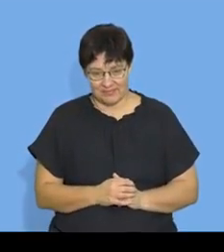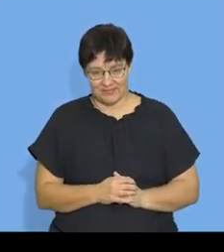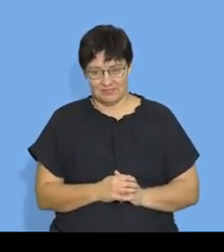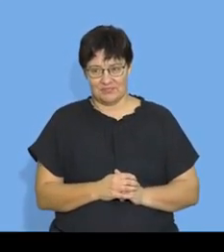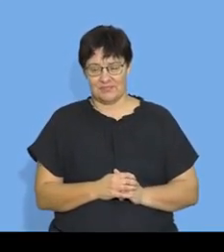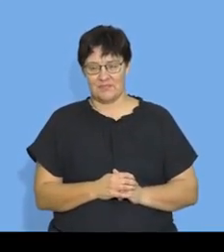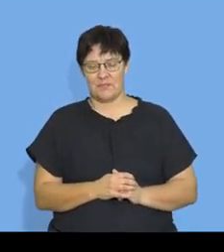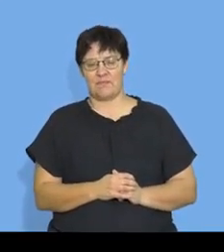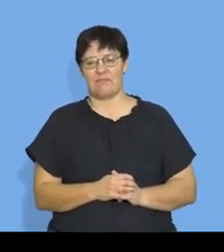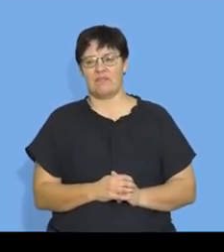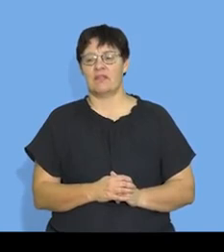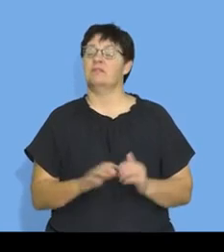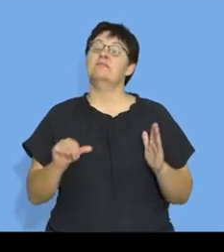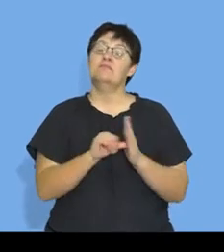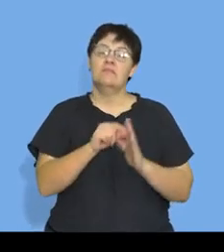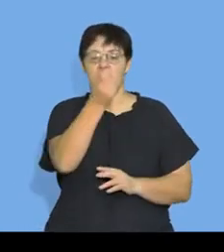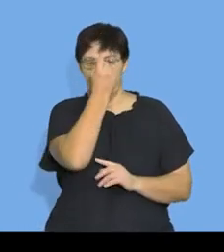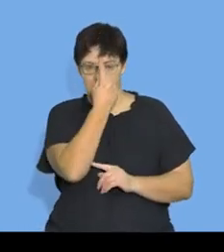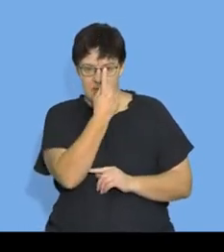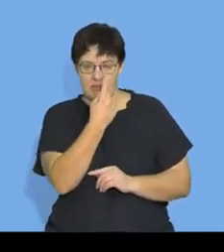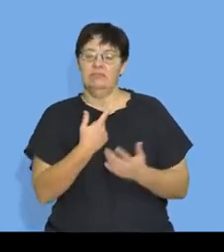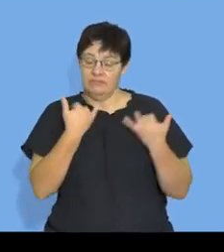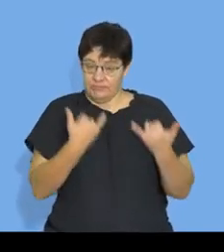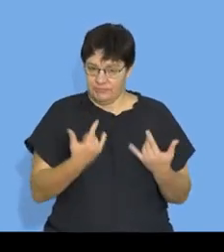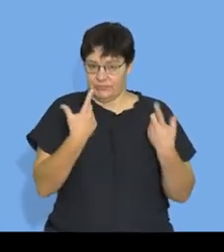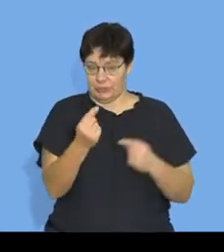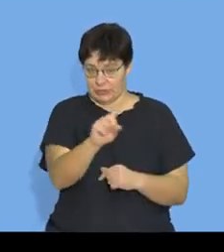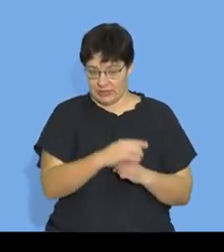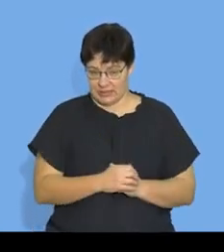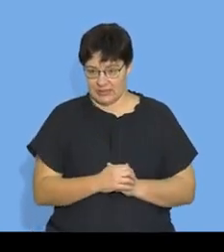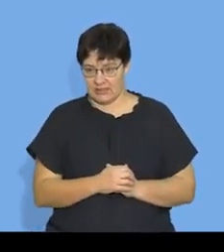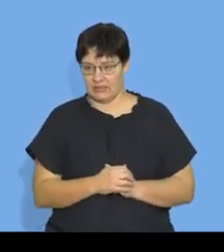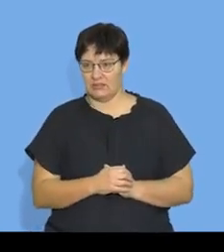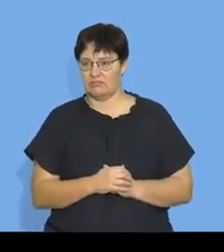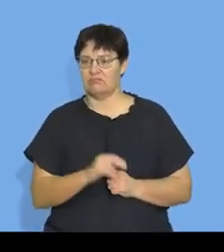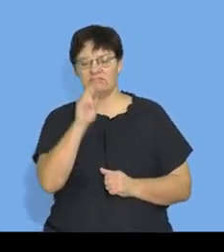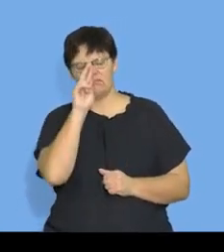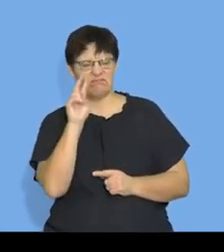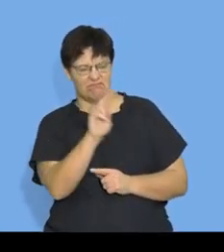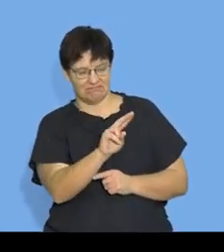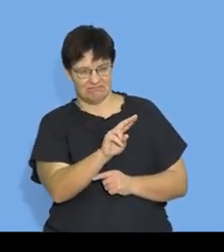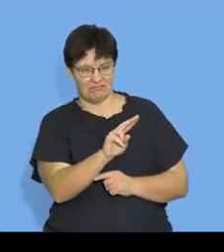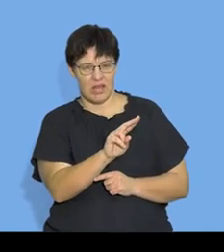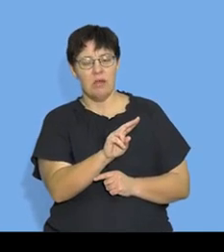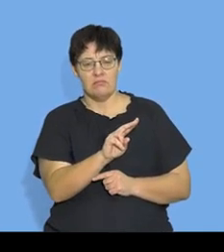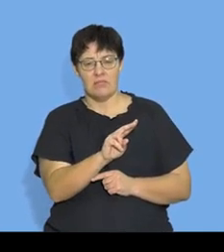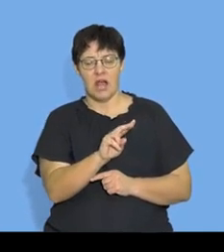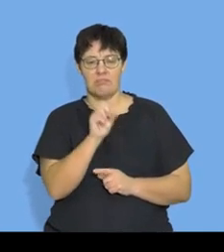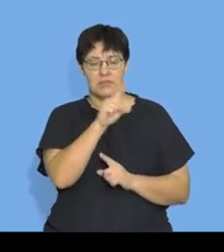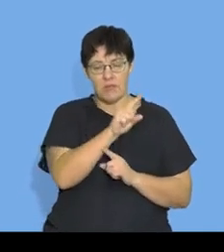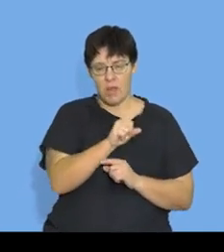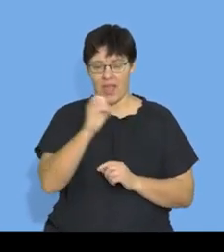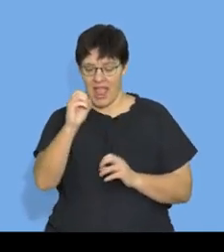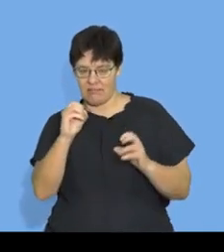So it's important that we understand exactly what we're doing today. In our overview, we're looking at fertilization